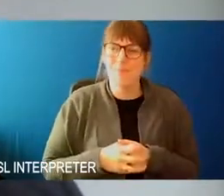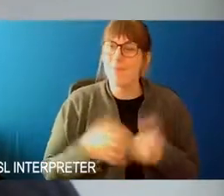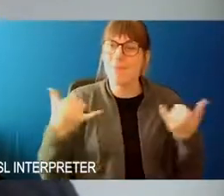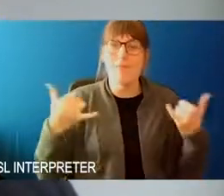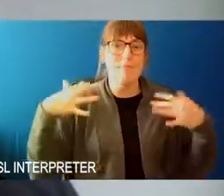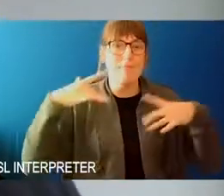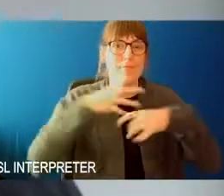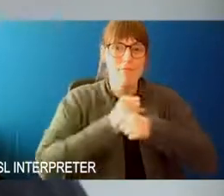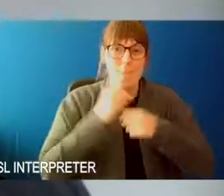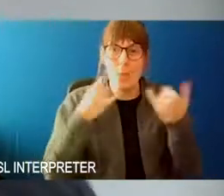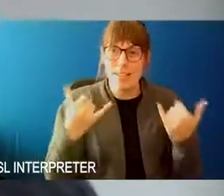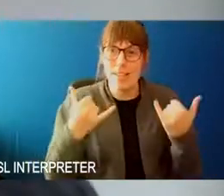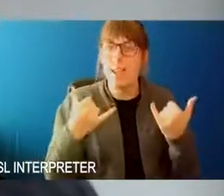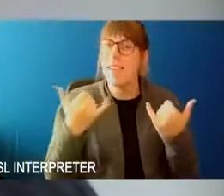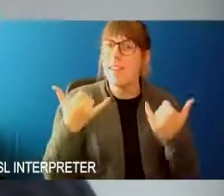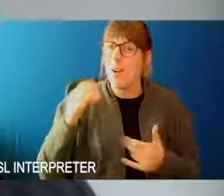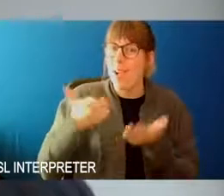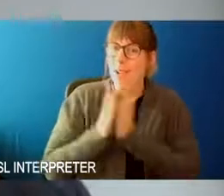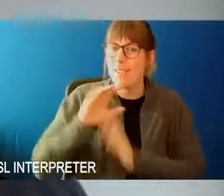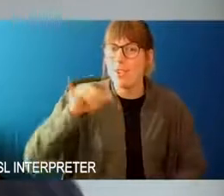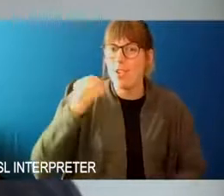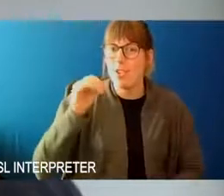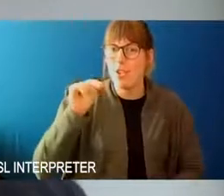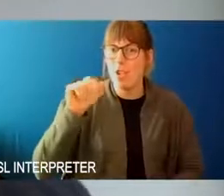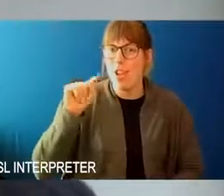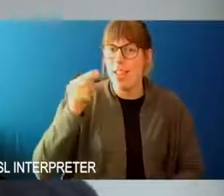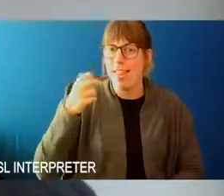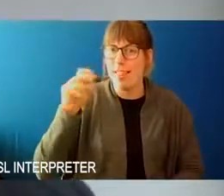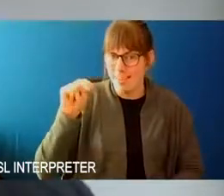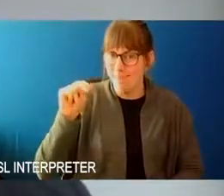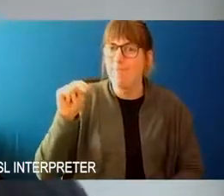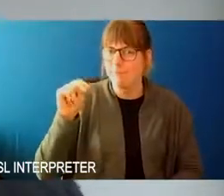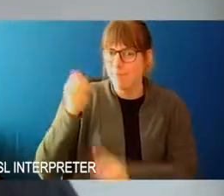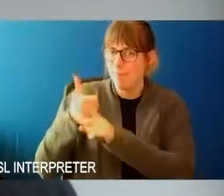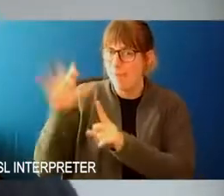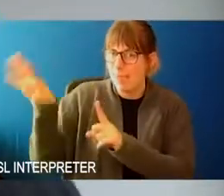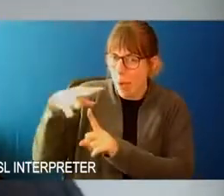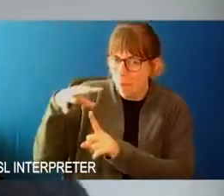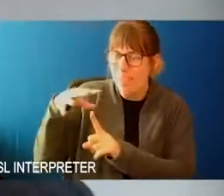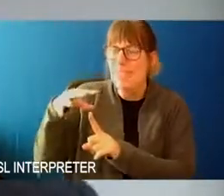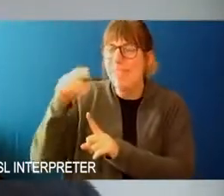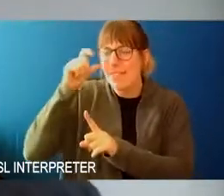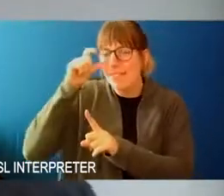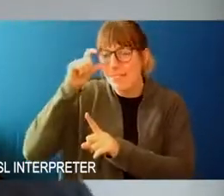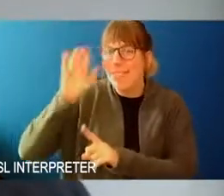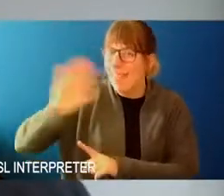here. Um, as we wrap up our time today, I want to invite Jonathan Marchand